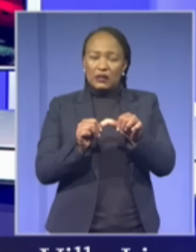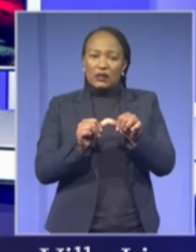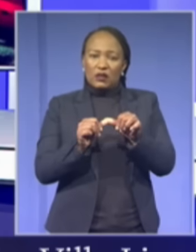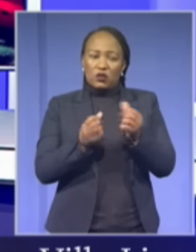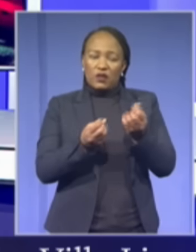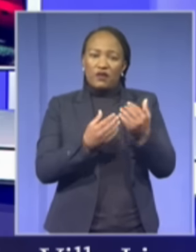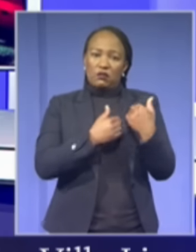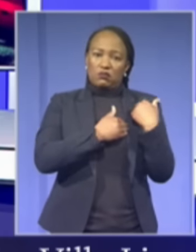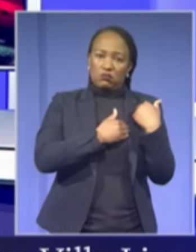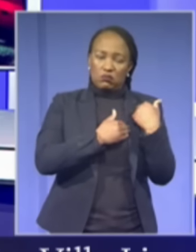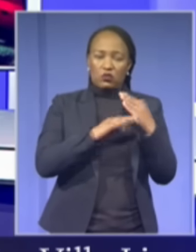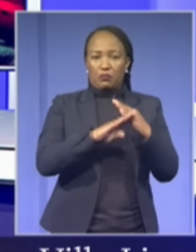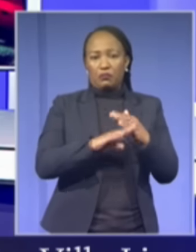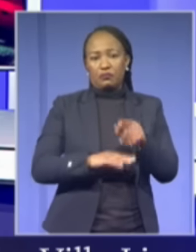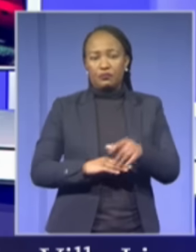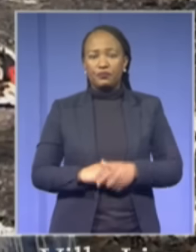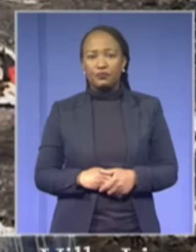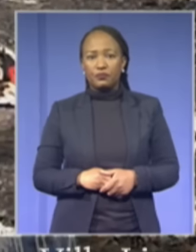thibela ditiragalo tša mohuta woo.